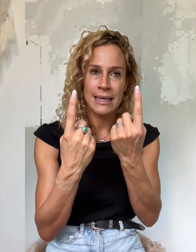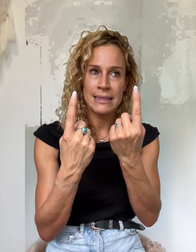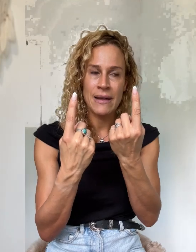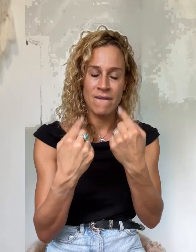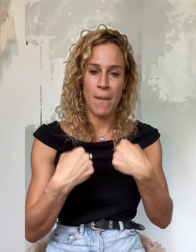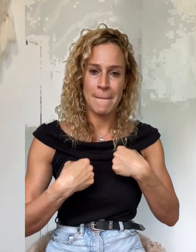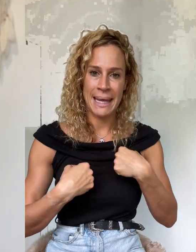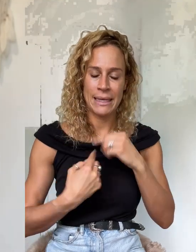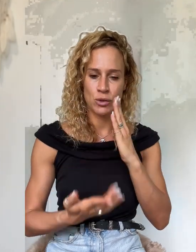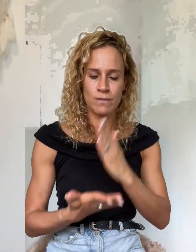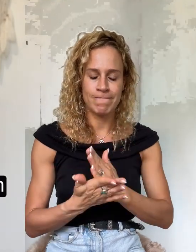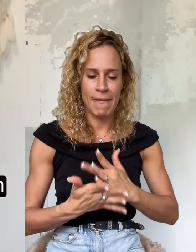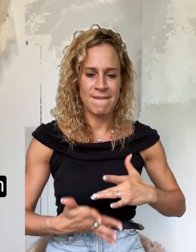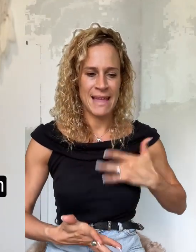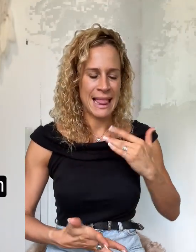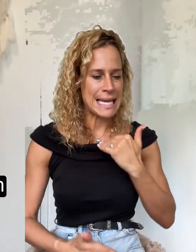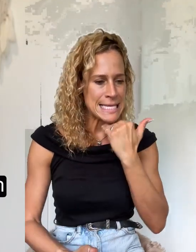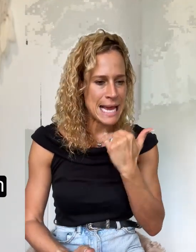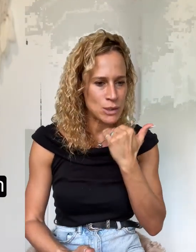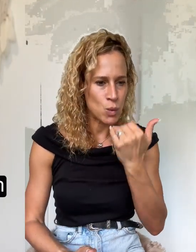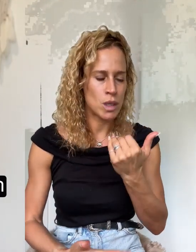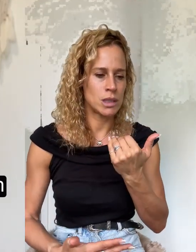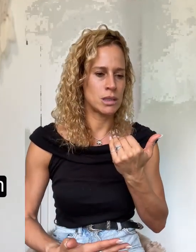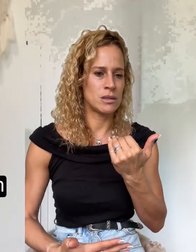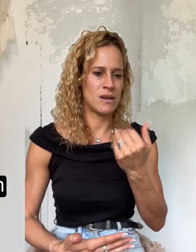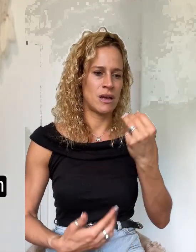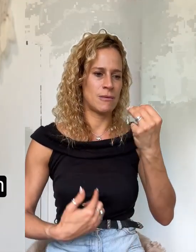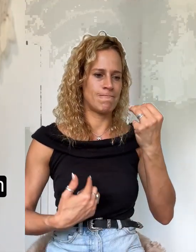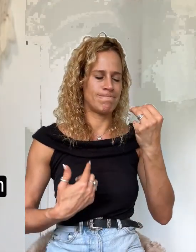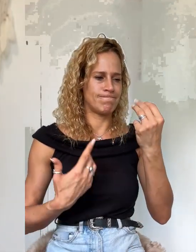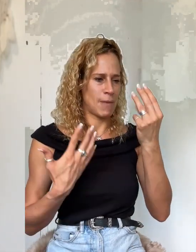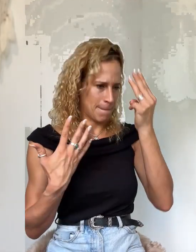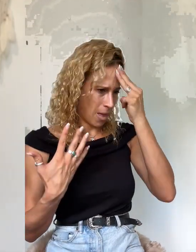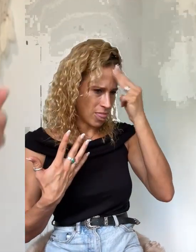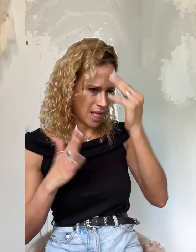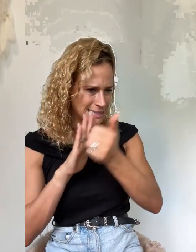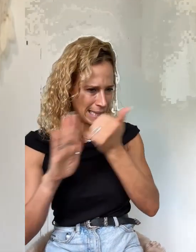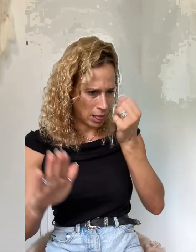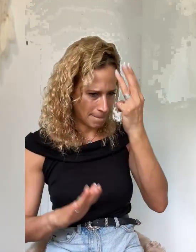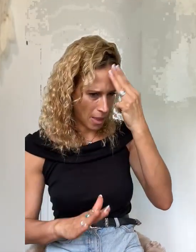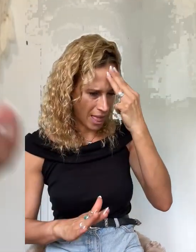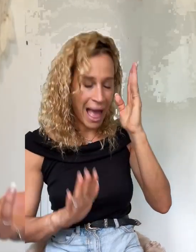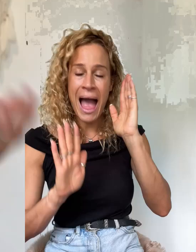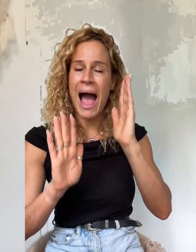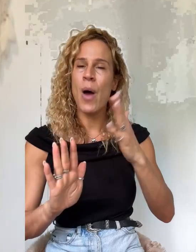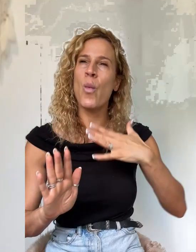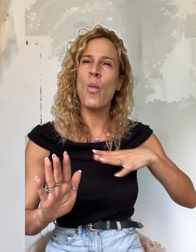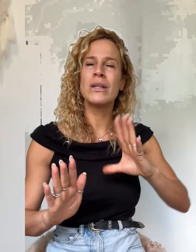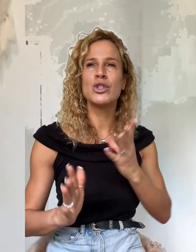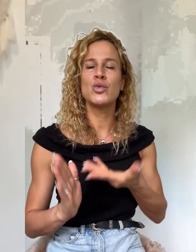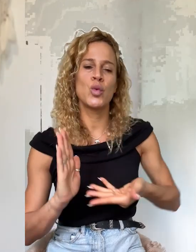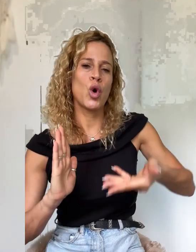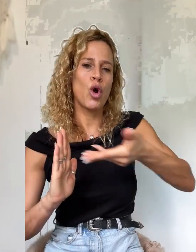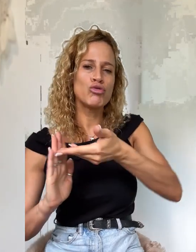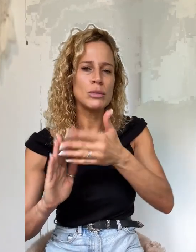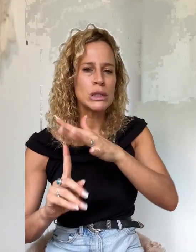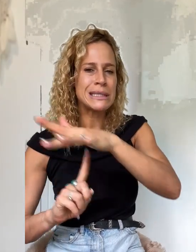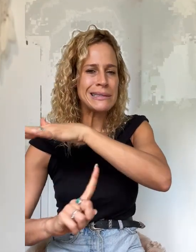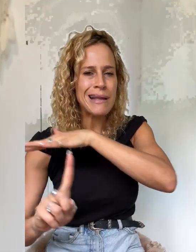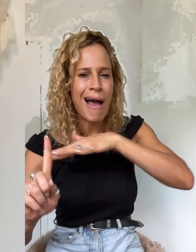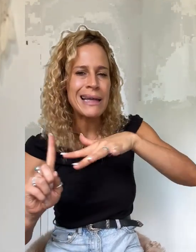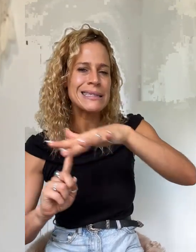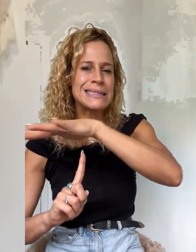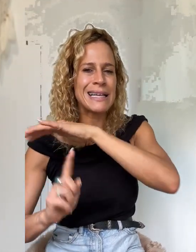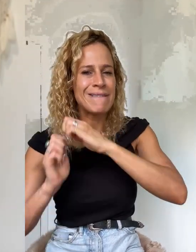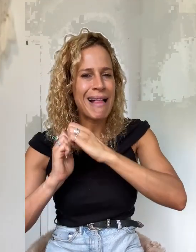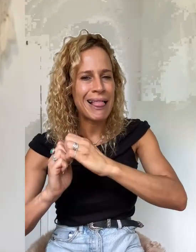in order to feel adequate as a mother, I wanted to just do something that was of high value to society. So that was another reason why I felt